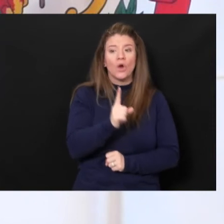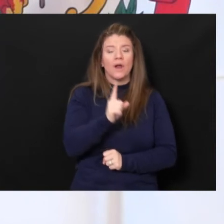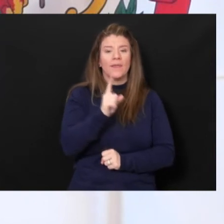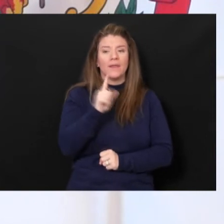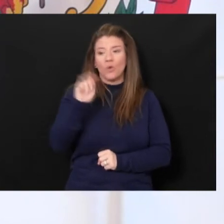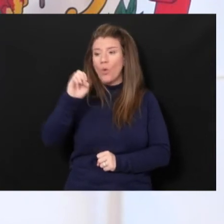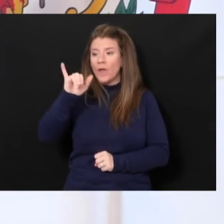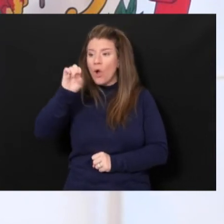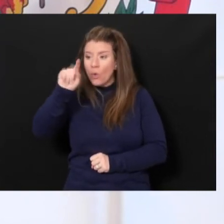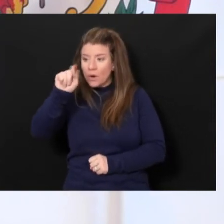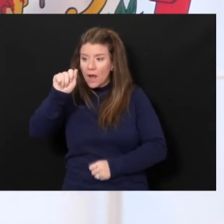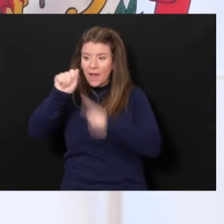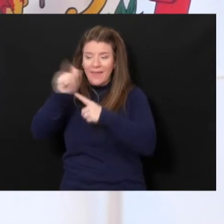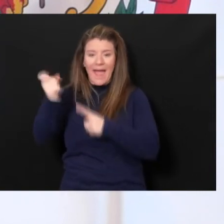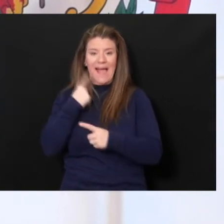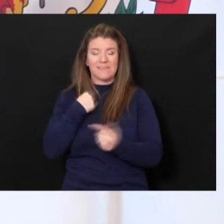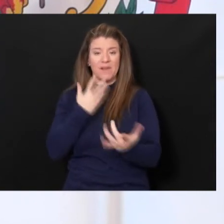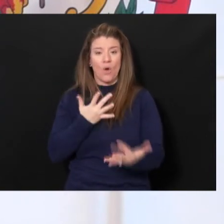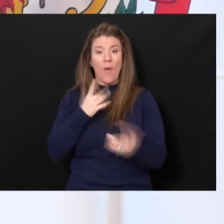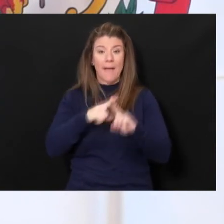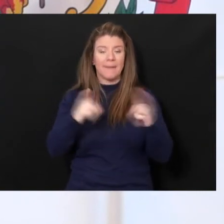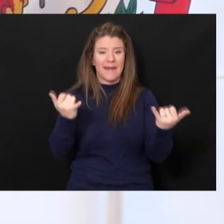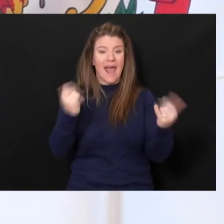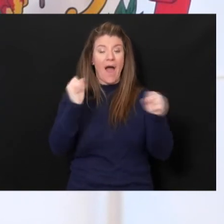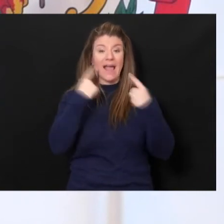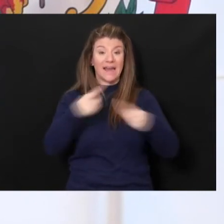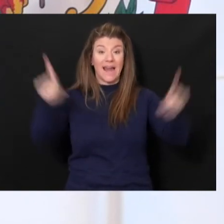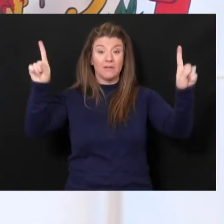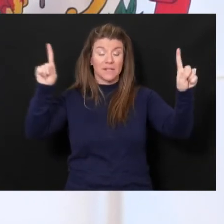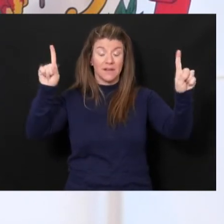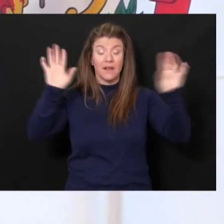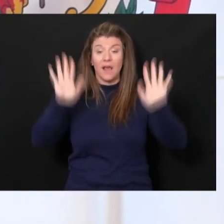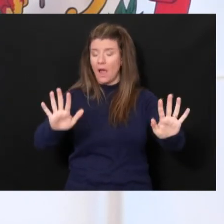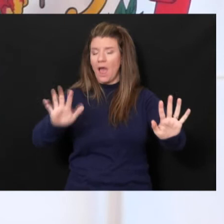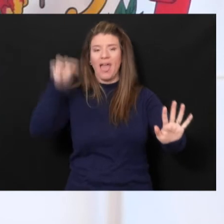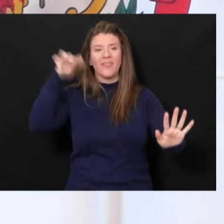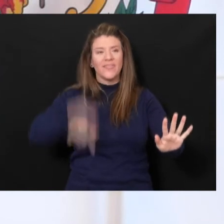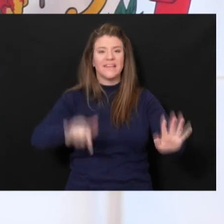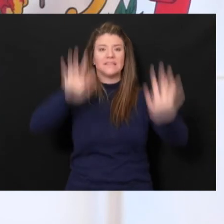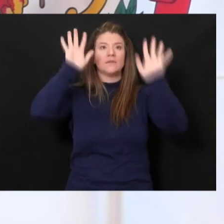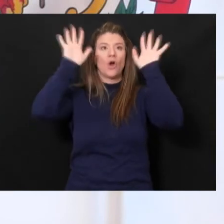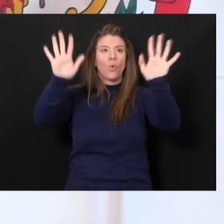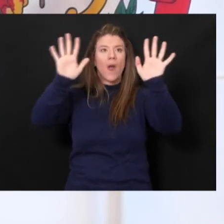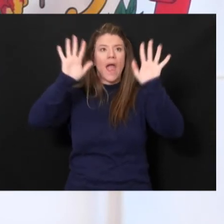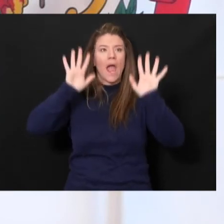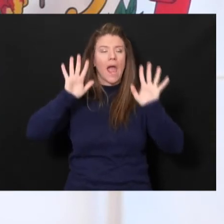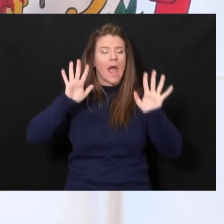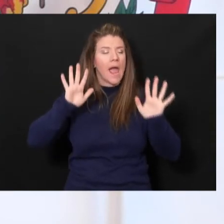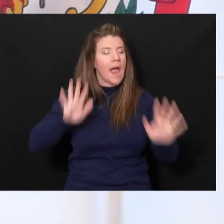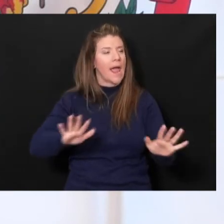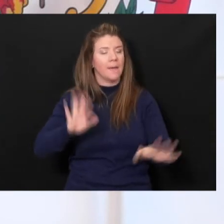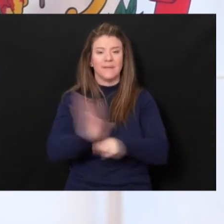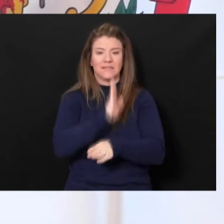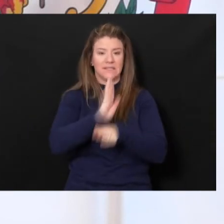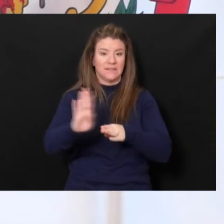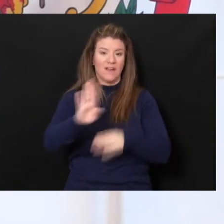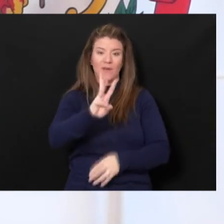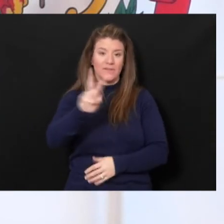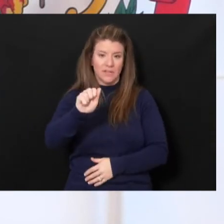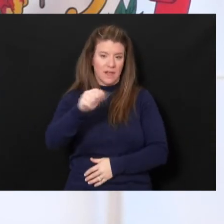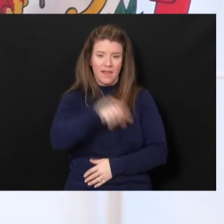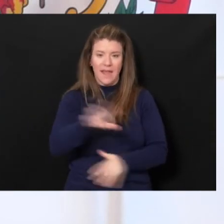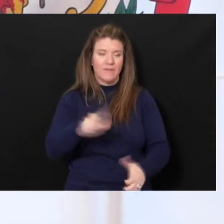people. But now just get this. This is a great, great steward of West Virginia, and they have done